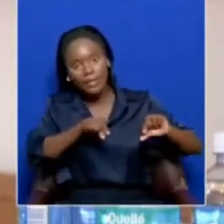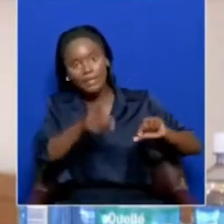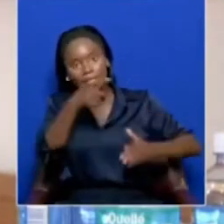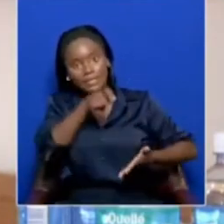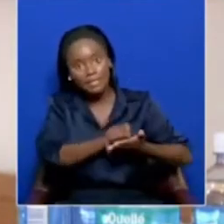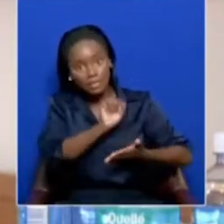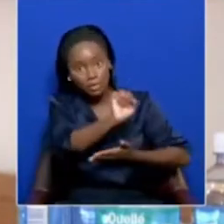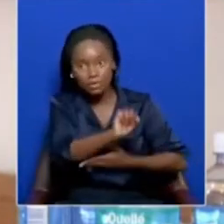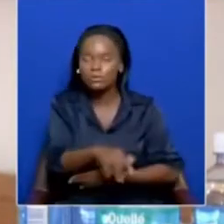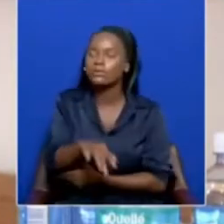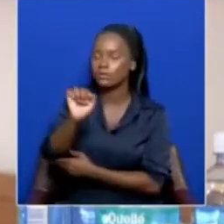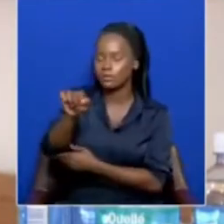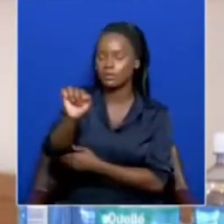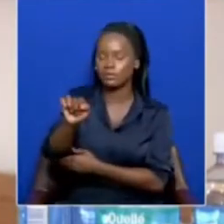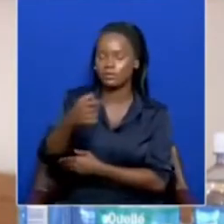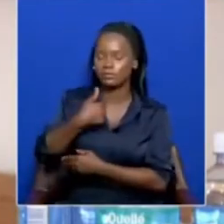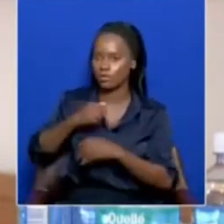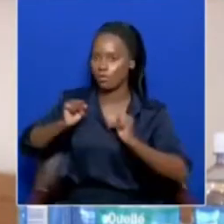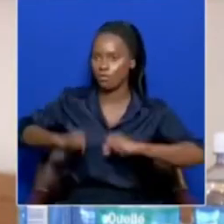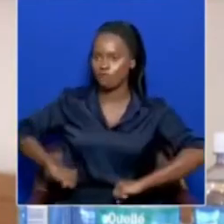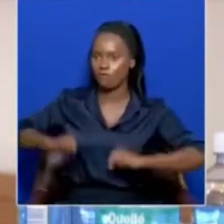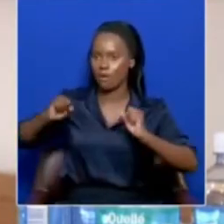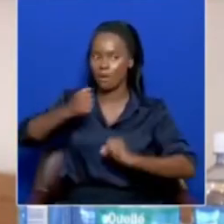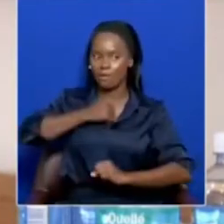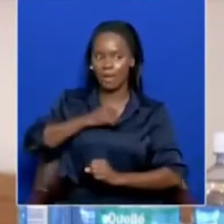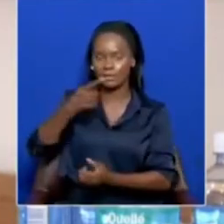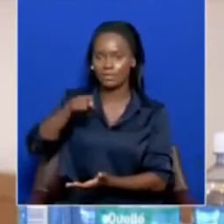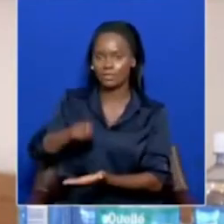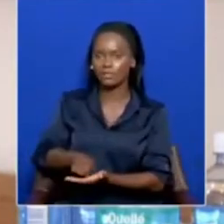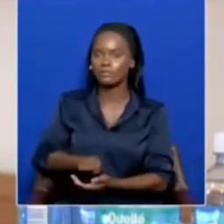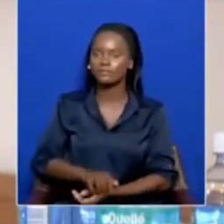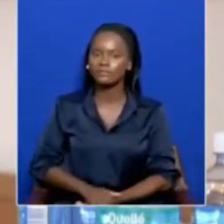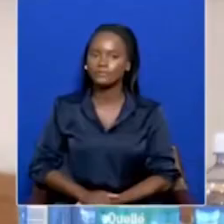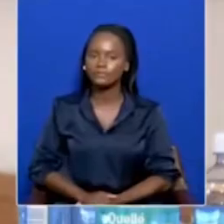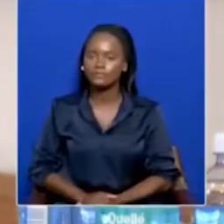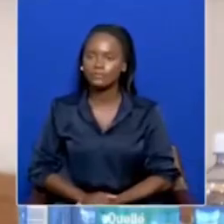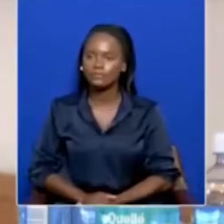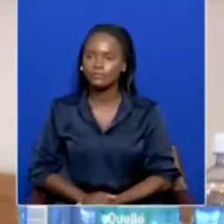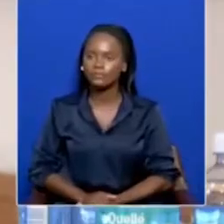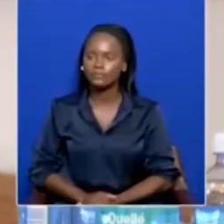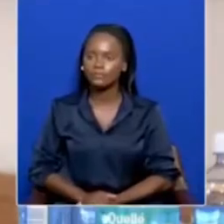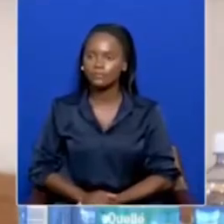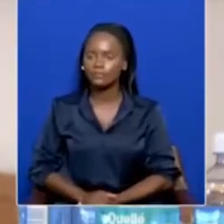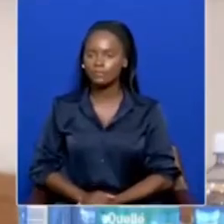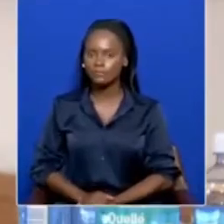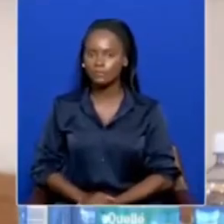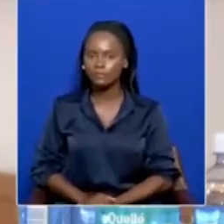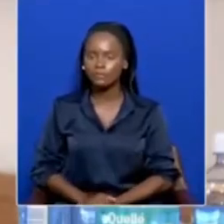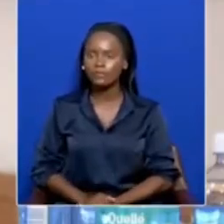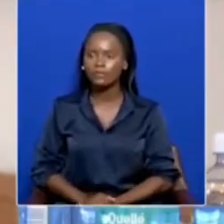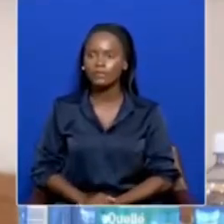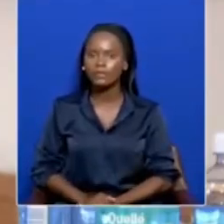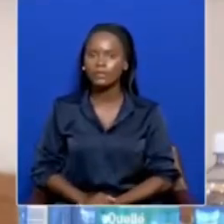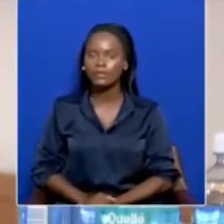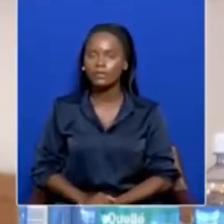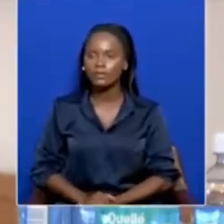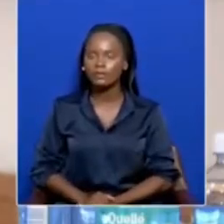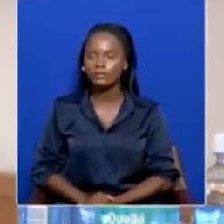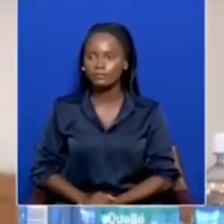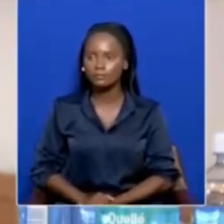Chair. And lastly, do you stand by the contents of this statement that you are tendering to the commission?